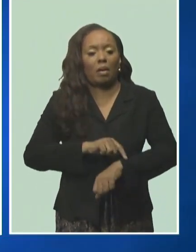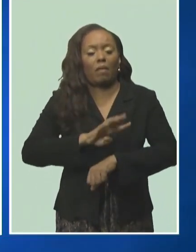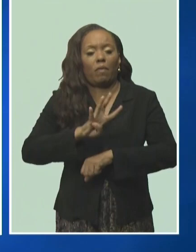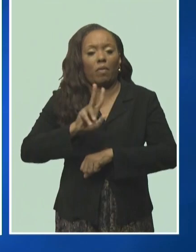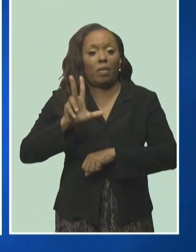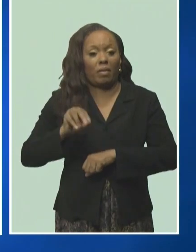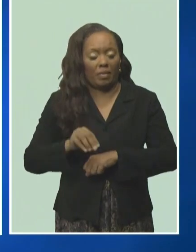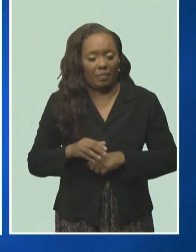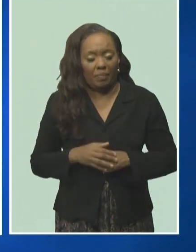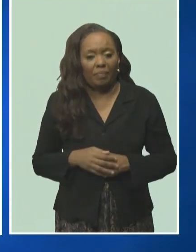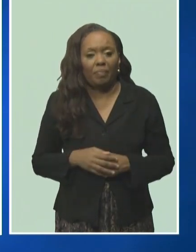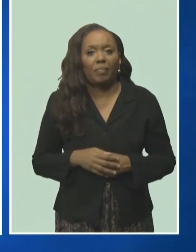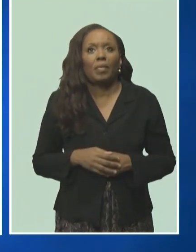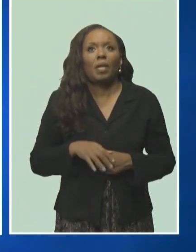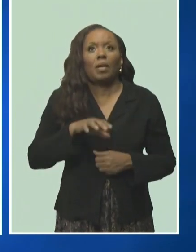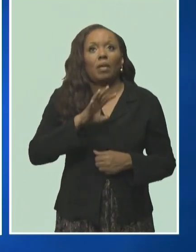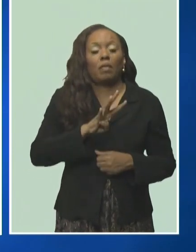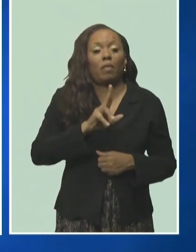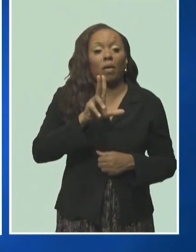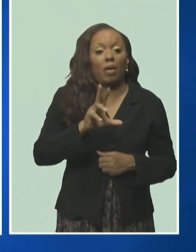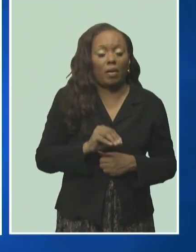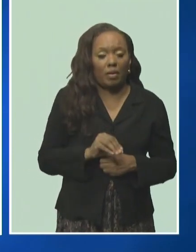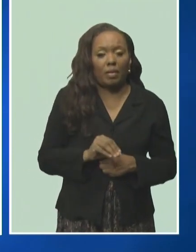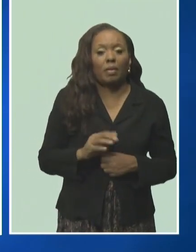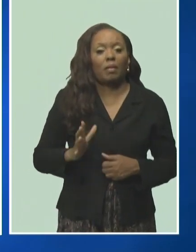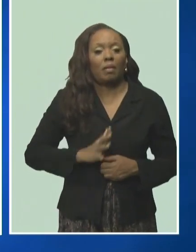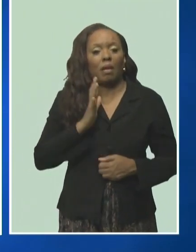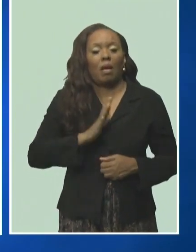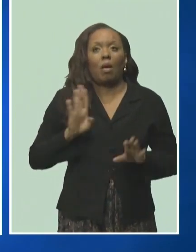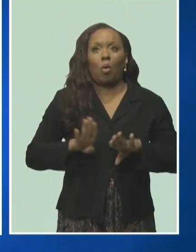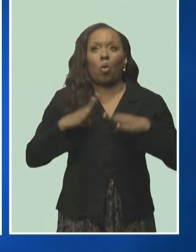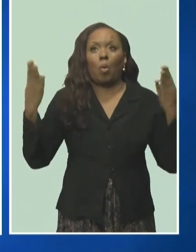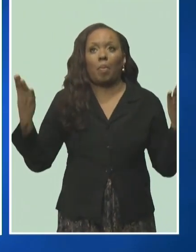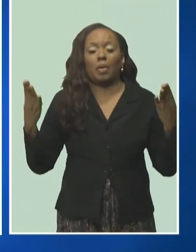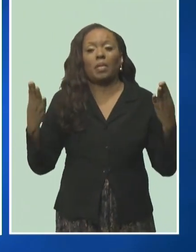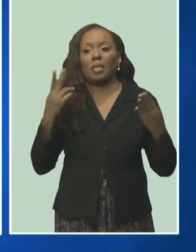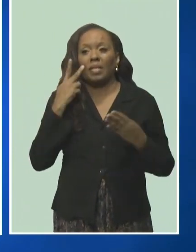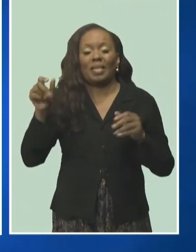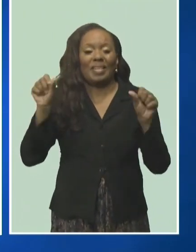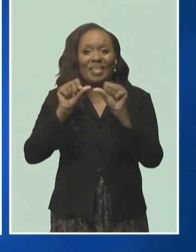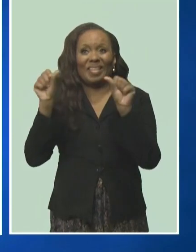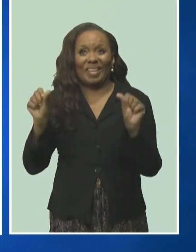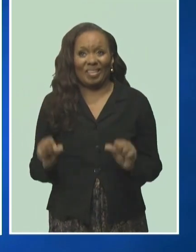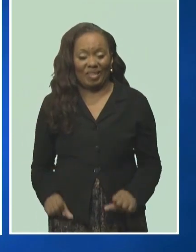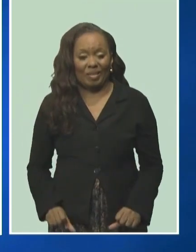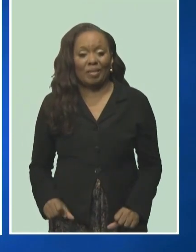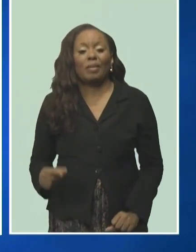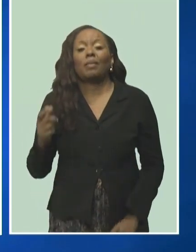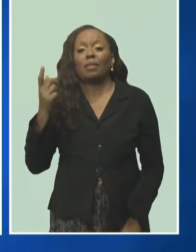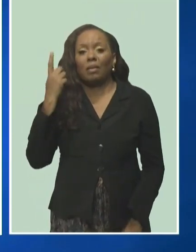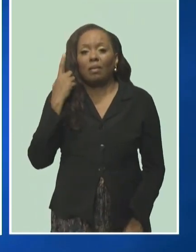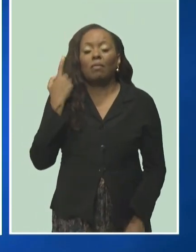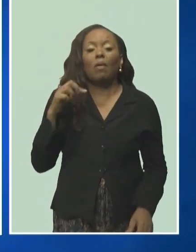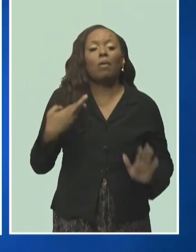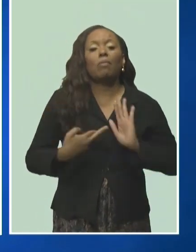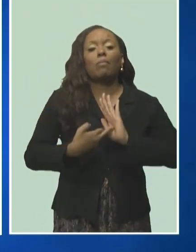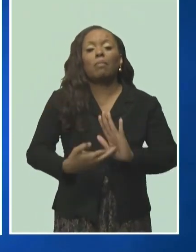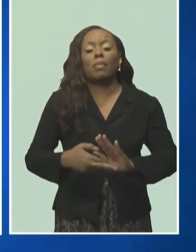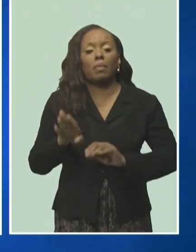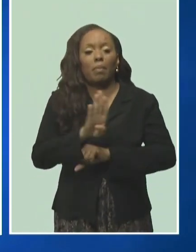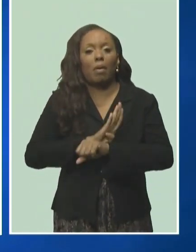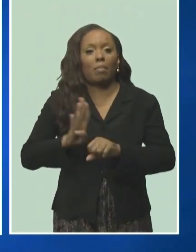space. 4:30 tomorrow evening will be the official opening and unveiling ceremony of the monument to the Barbadian